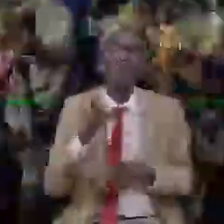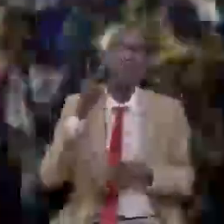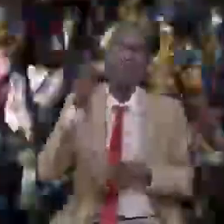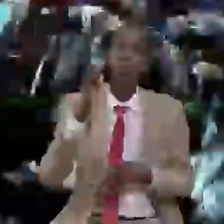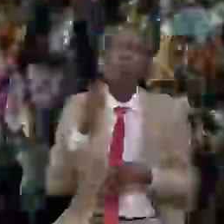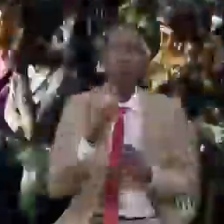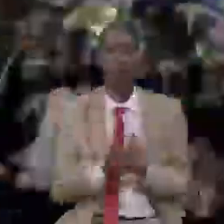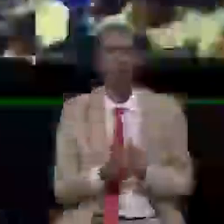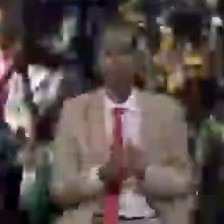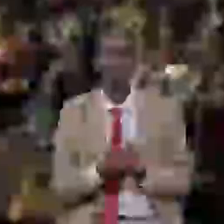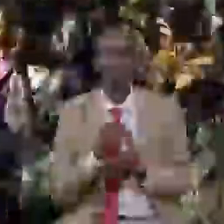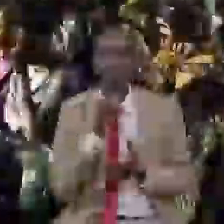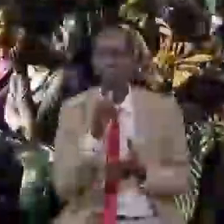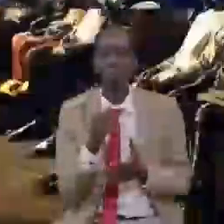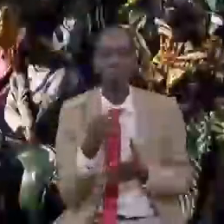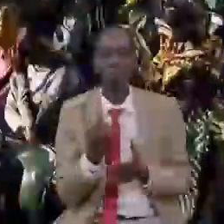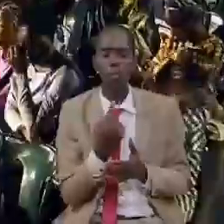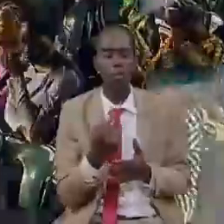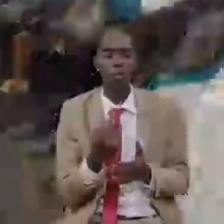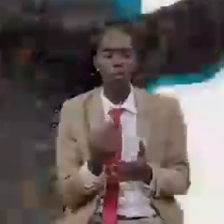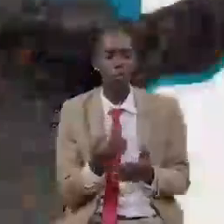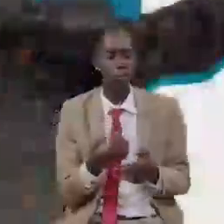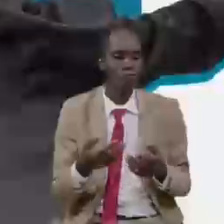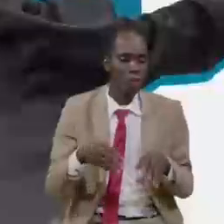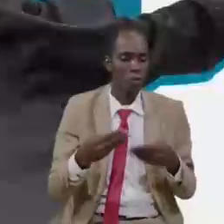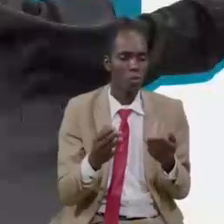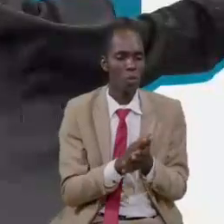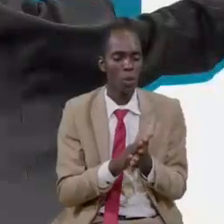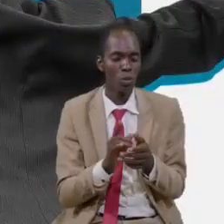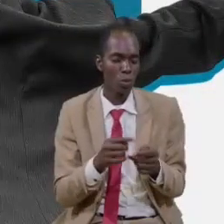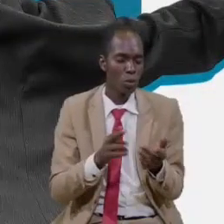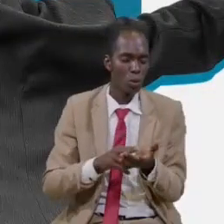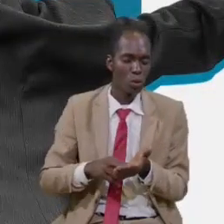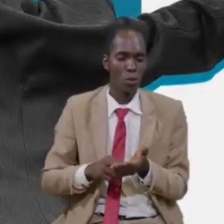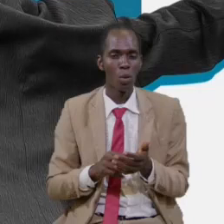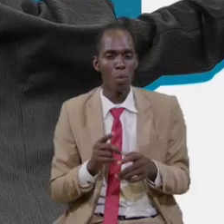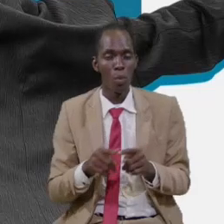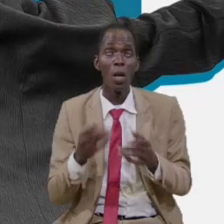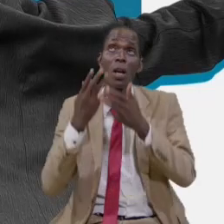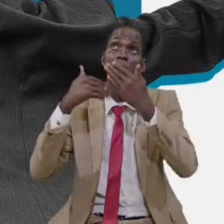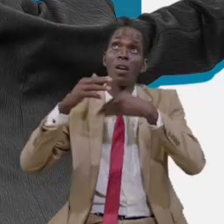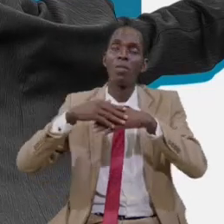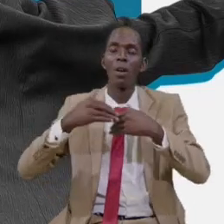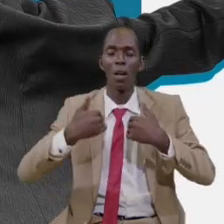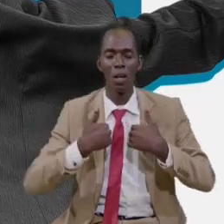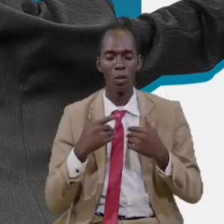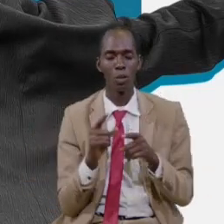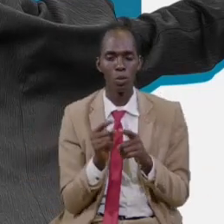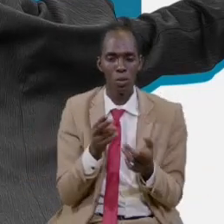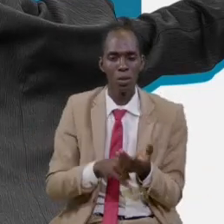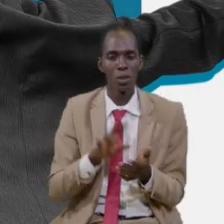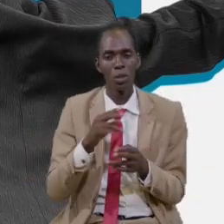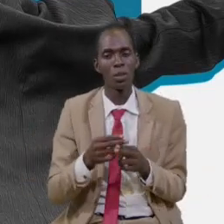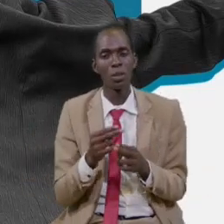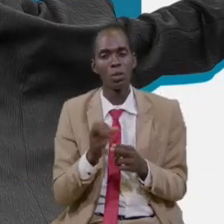are registering your name here. Heaven has already registered your name. So be happy. Do whatever you are doing